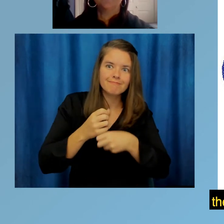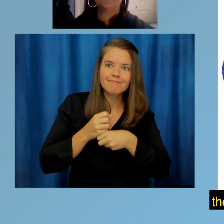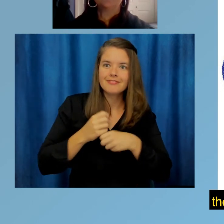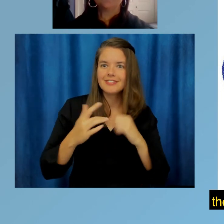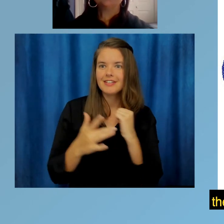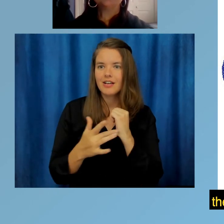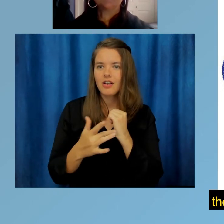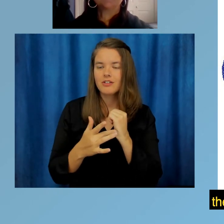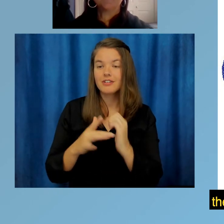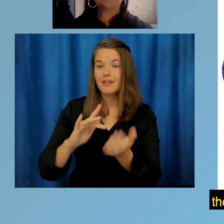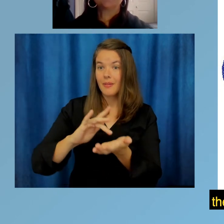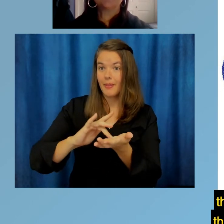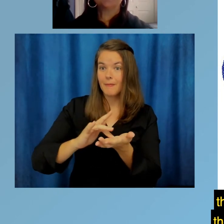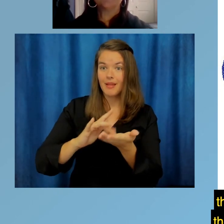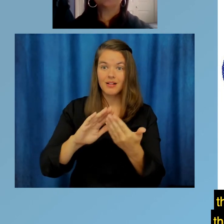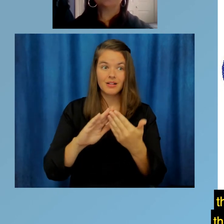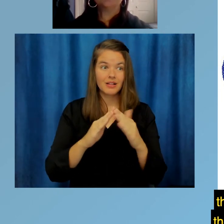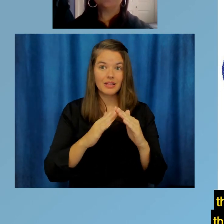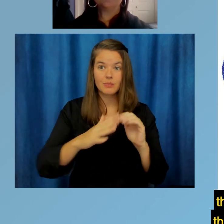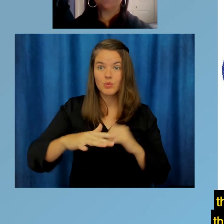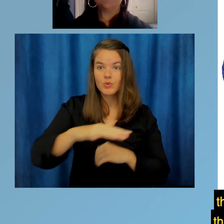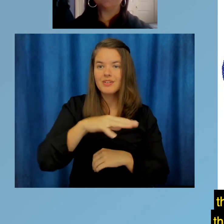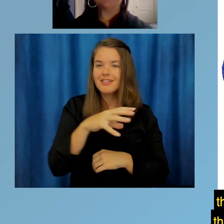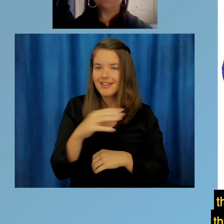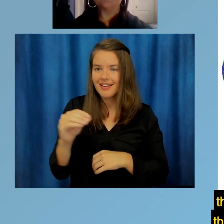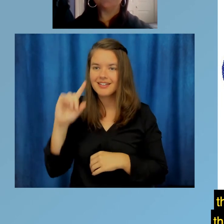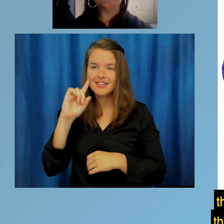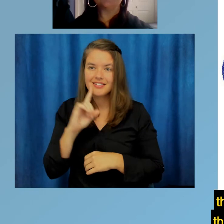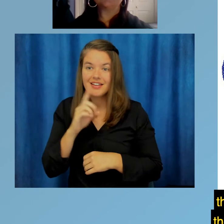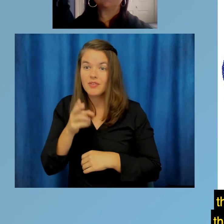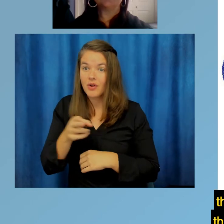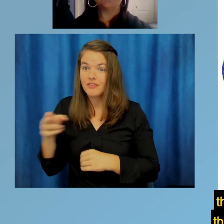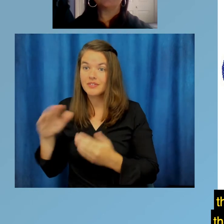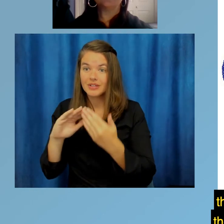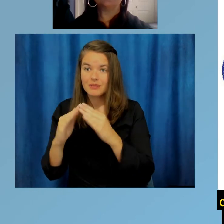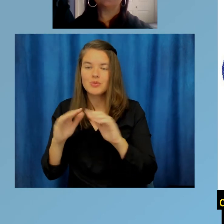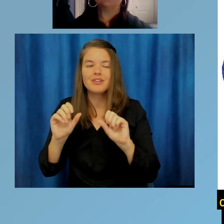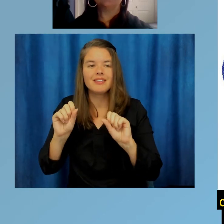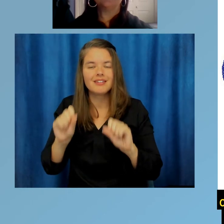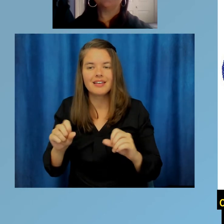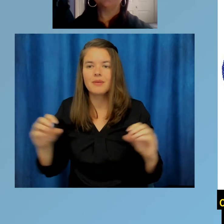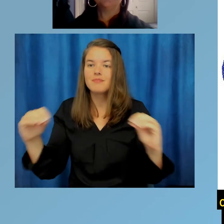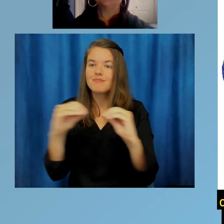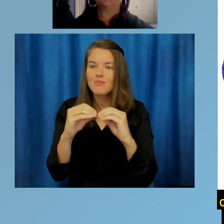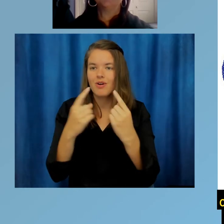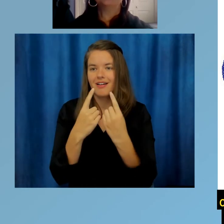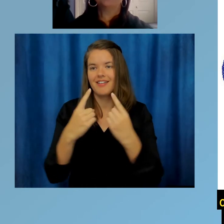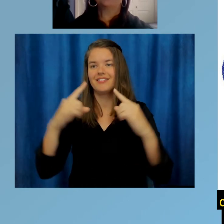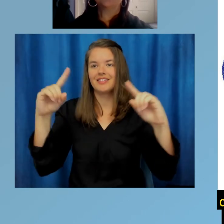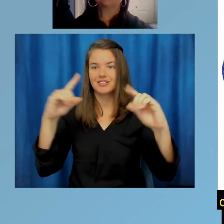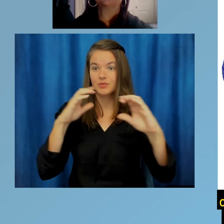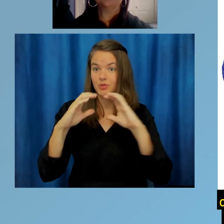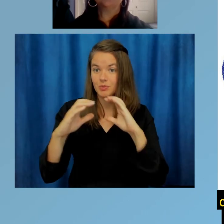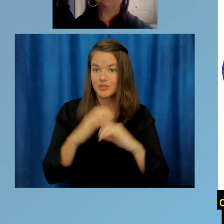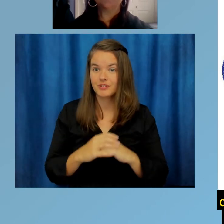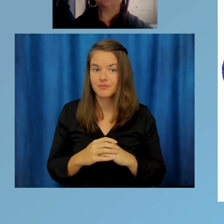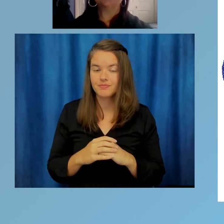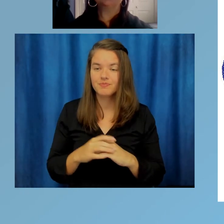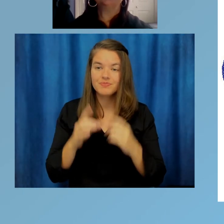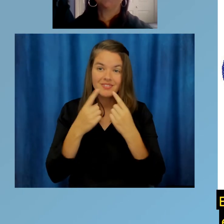hearing, embracing technology, the medical community and the deaf and hard of hearing community can have more